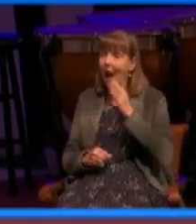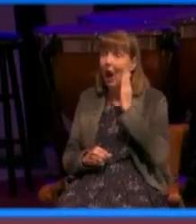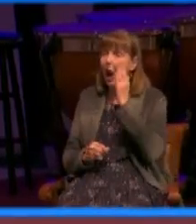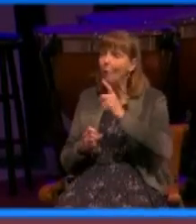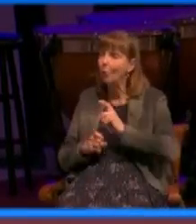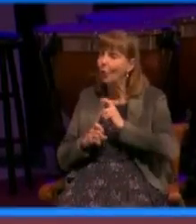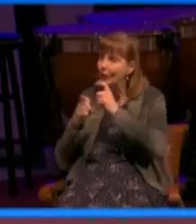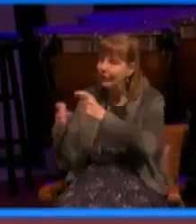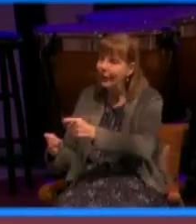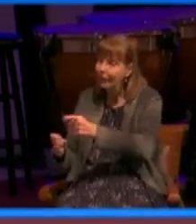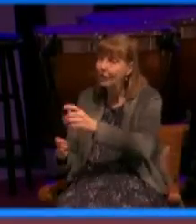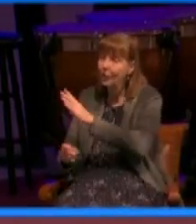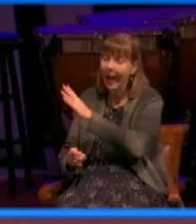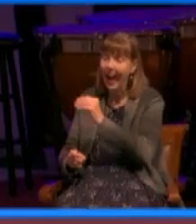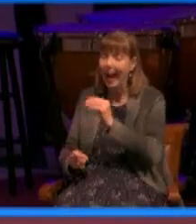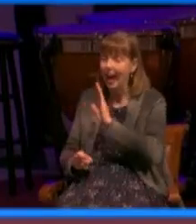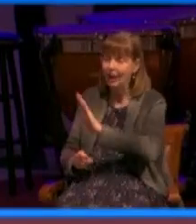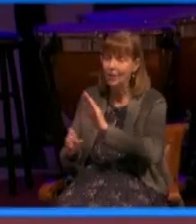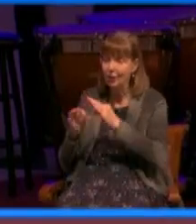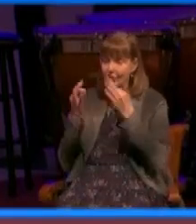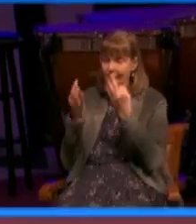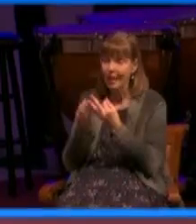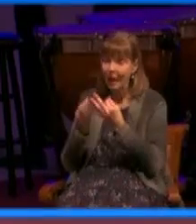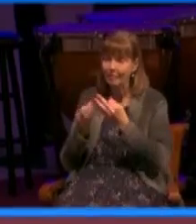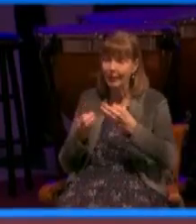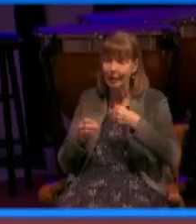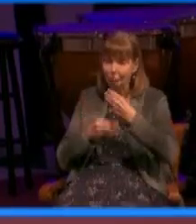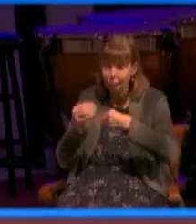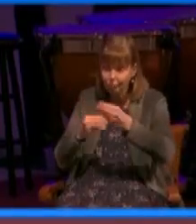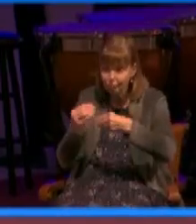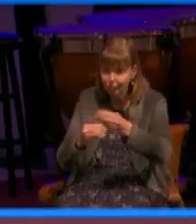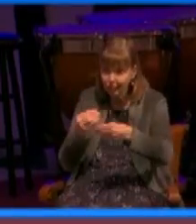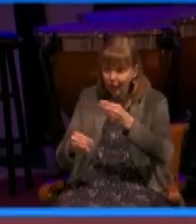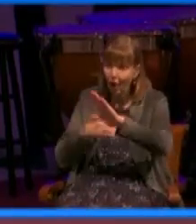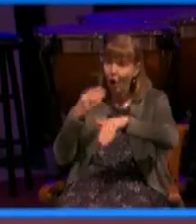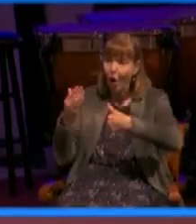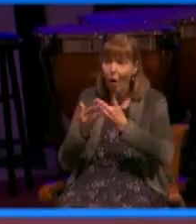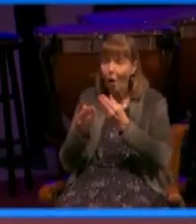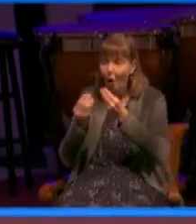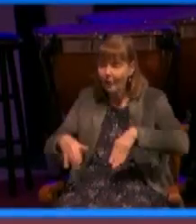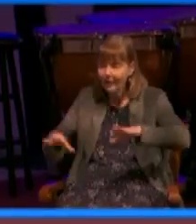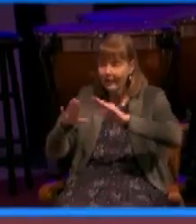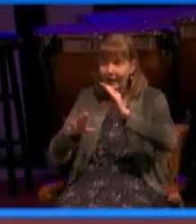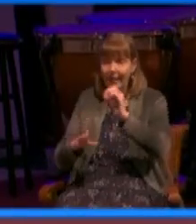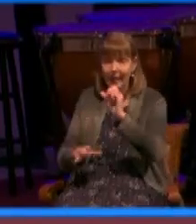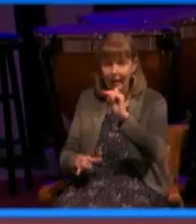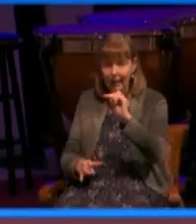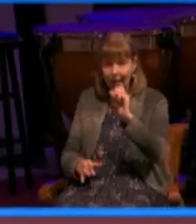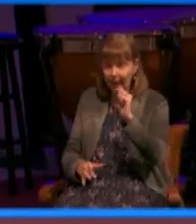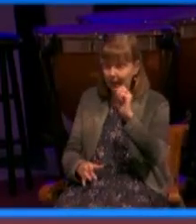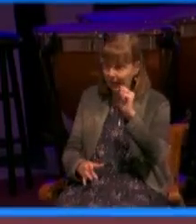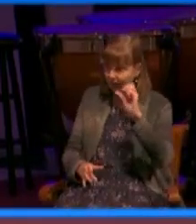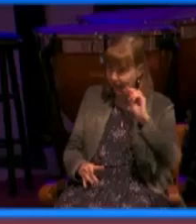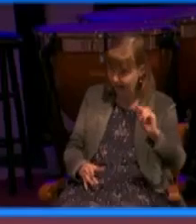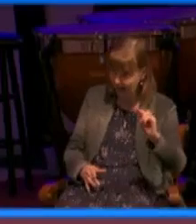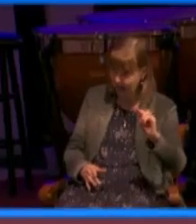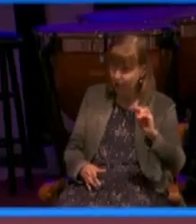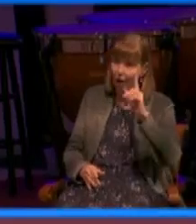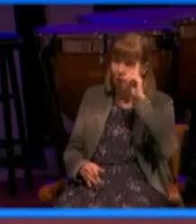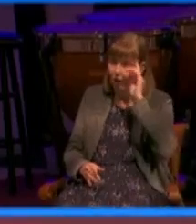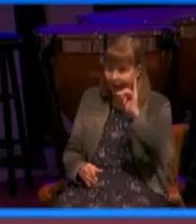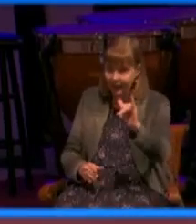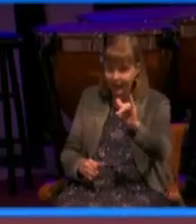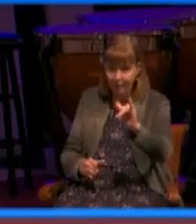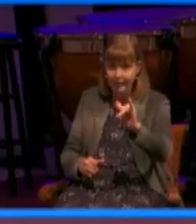offsprings after you the land of your sojourning, all the land of Canaan, for an everlasting possession, and I will be